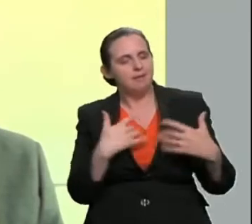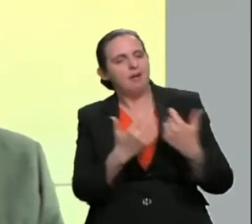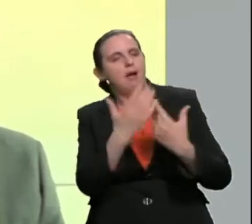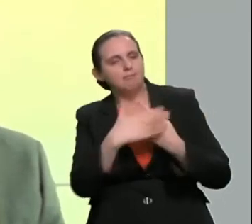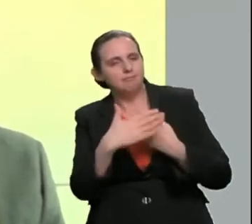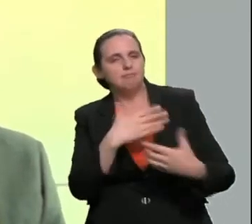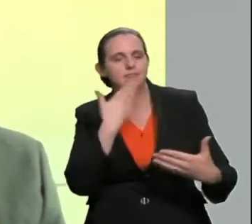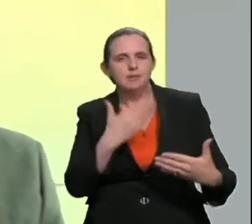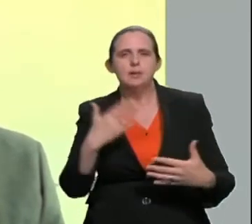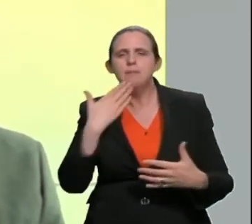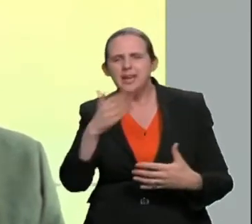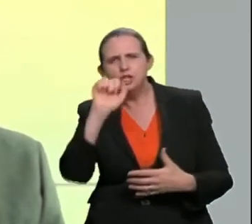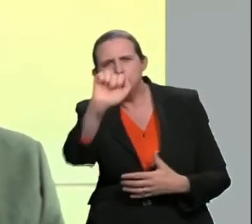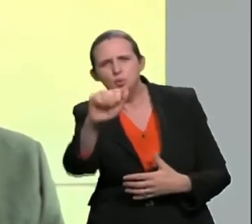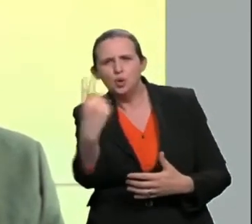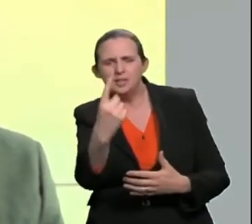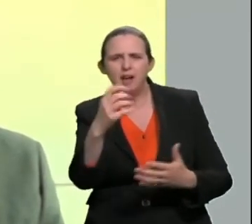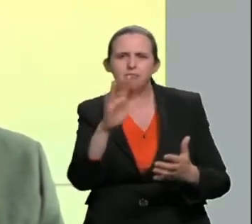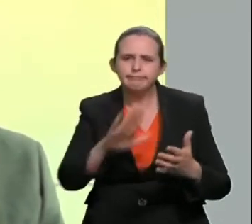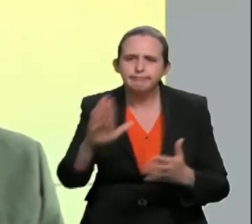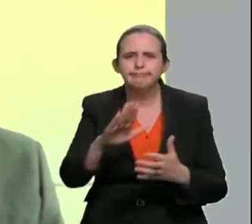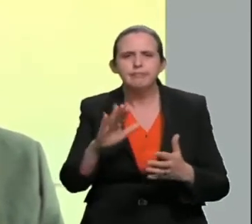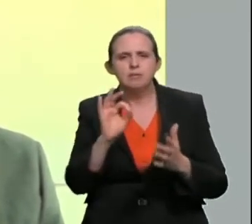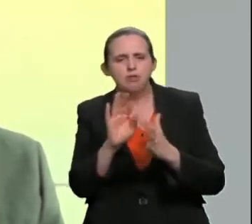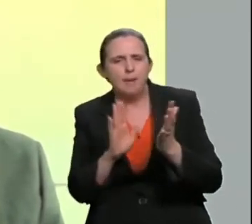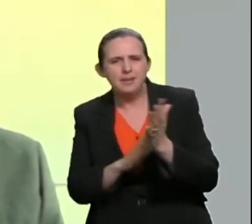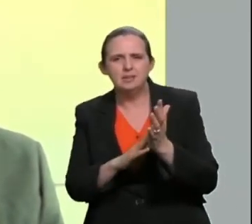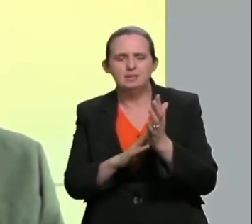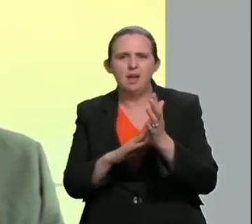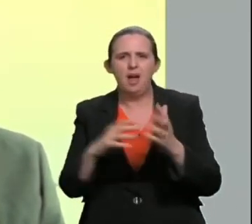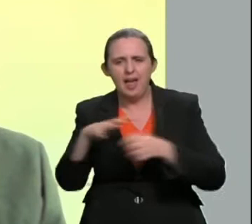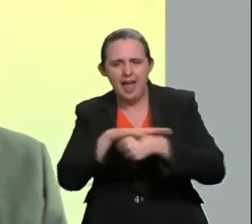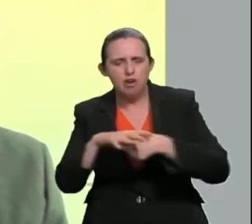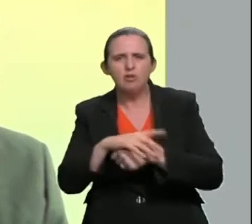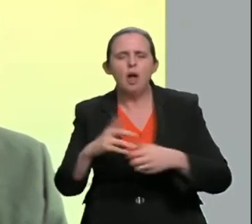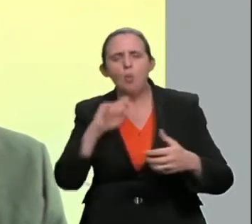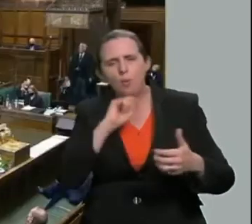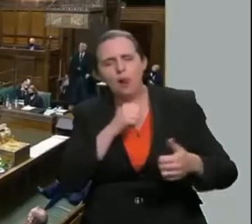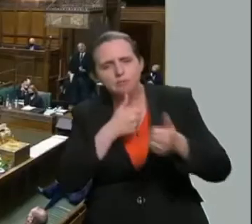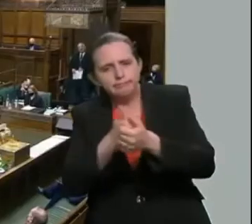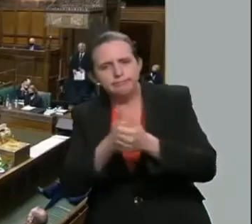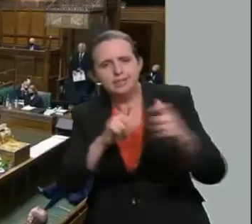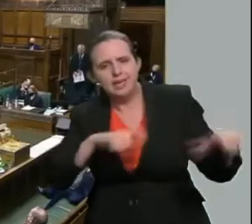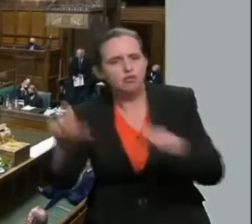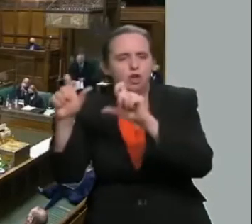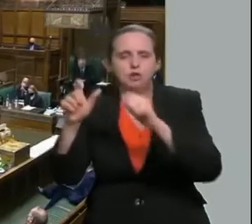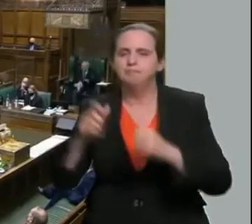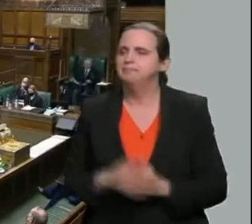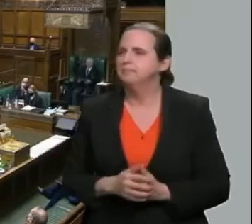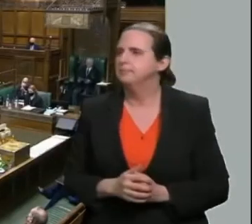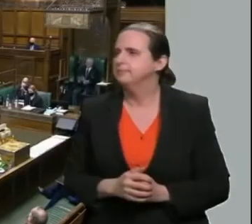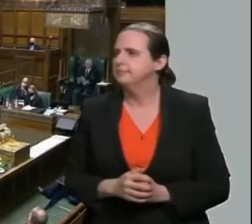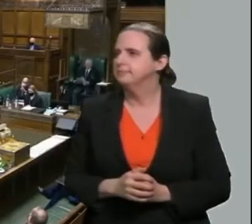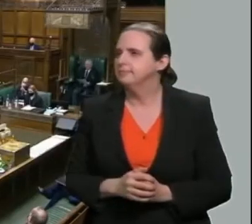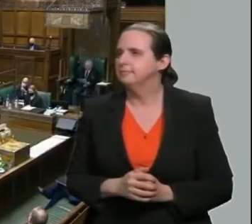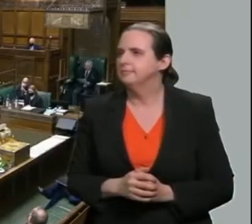friend, my family and all my constituents that our area will never be let down again? Prime Minister. Absolutely, Mr.